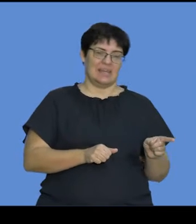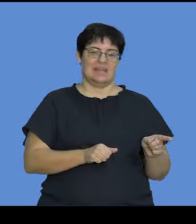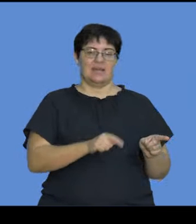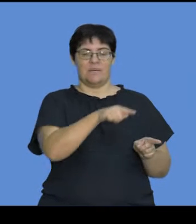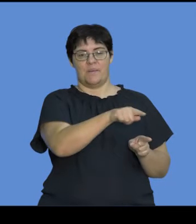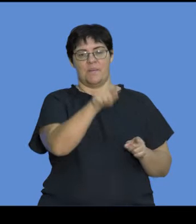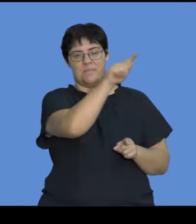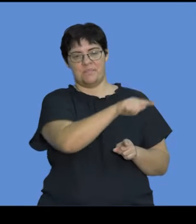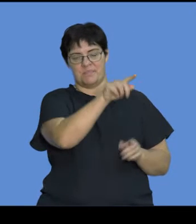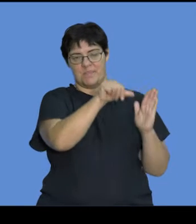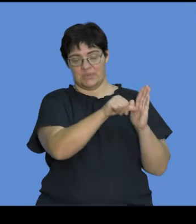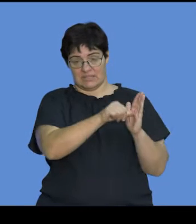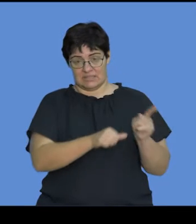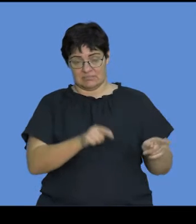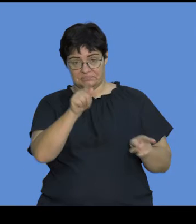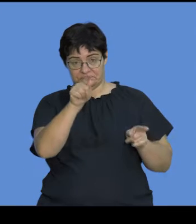that vector.